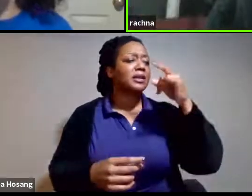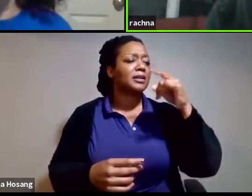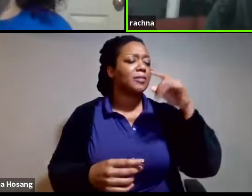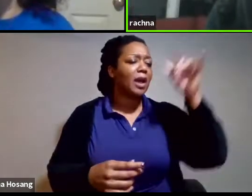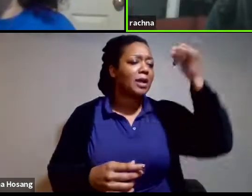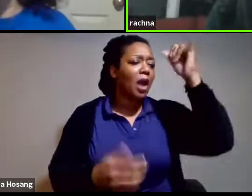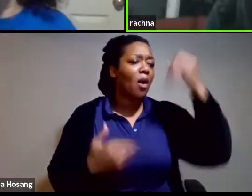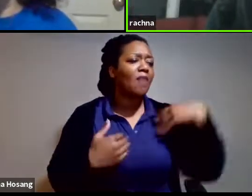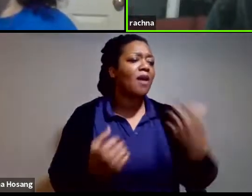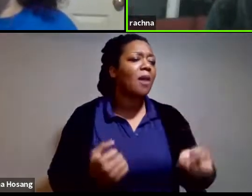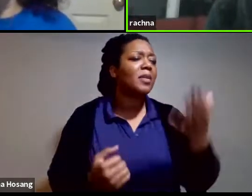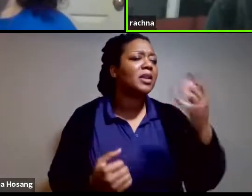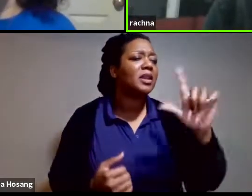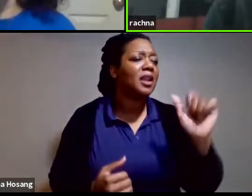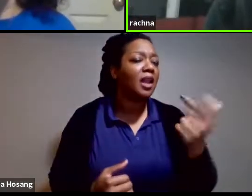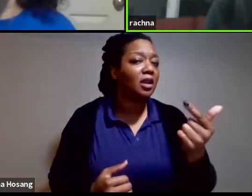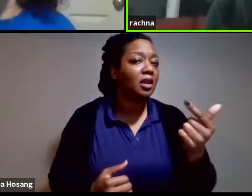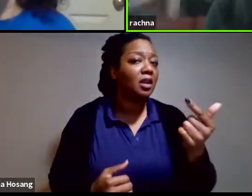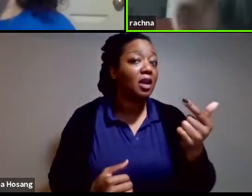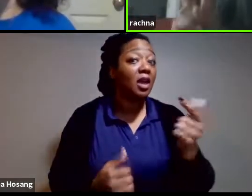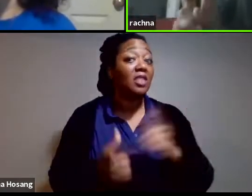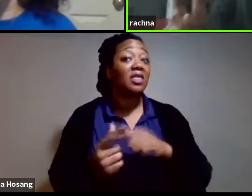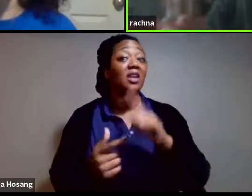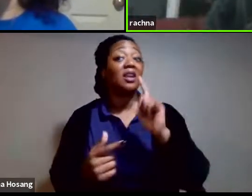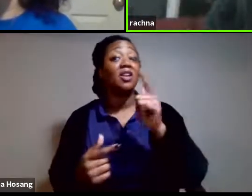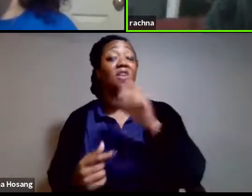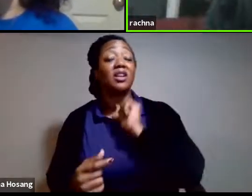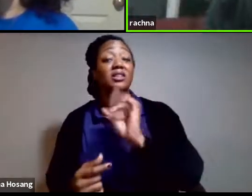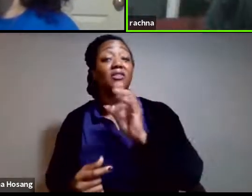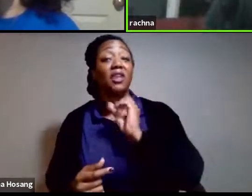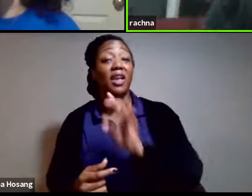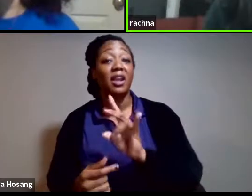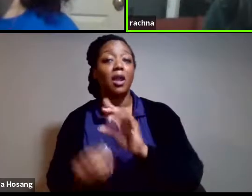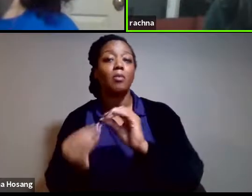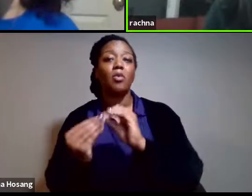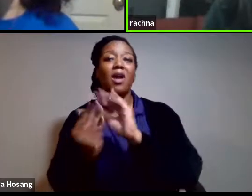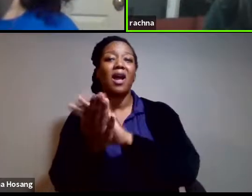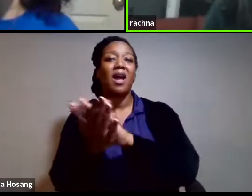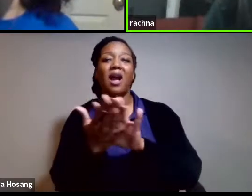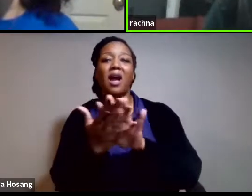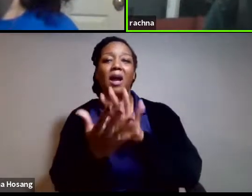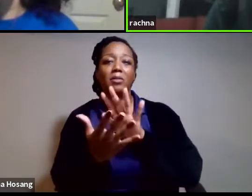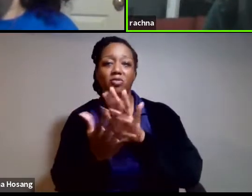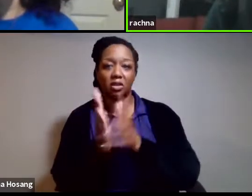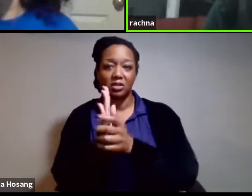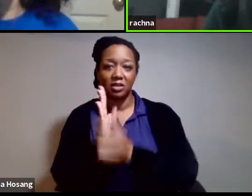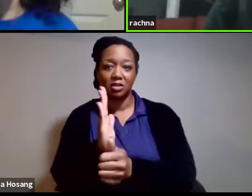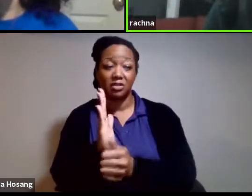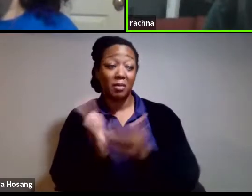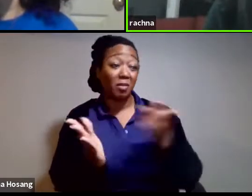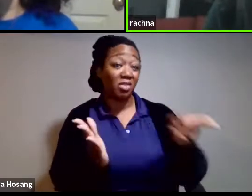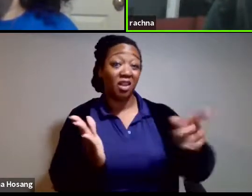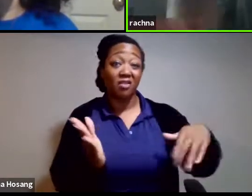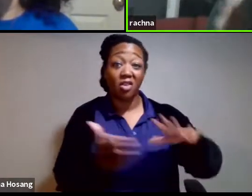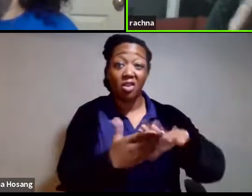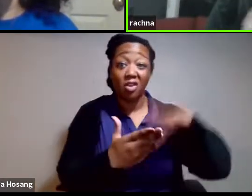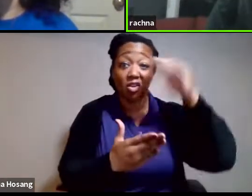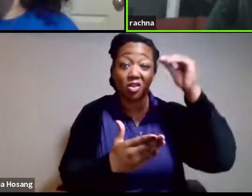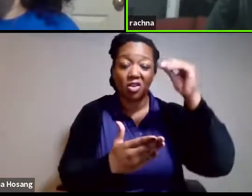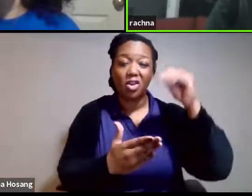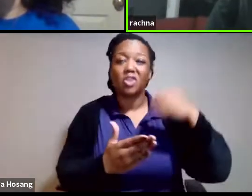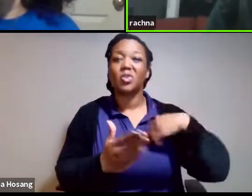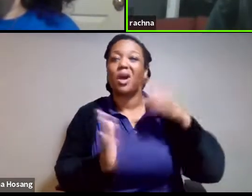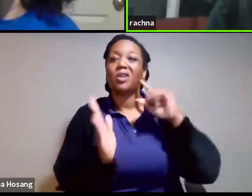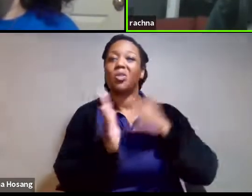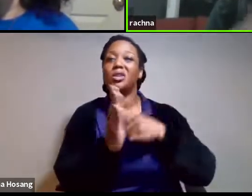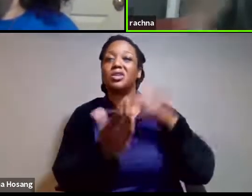more abstract skills that they might not have learned. And so I see regression to the mean when a child is tested